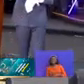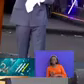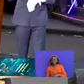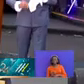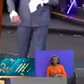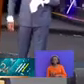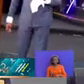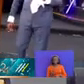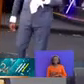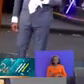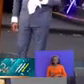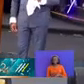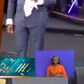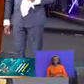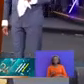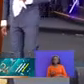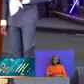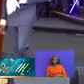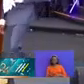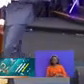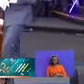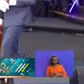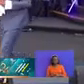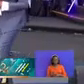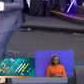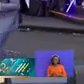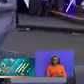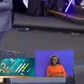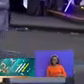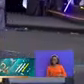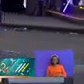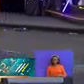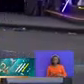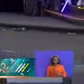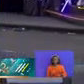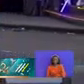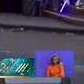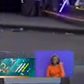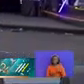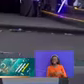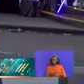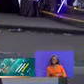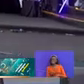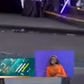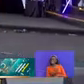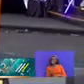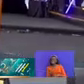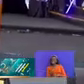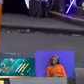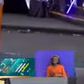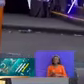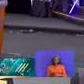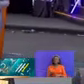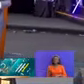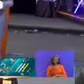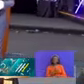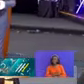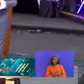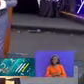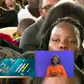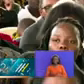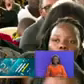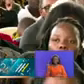enter School 50% are lesbians we are burying our heads but the spirit of the age is attacking a